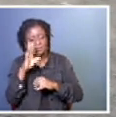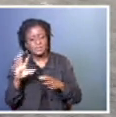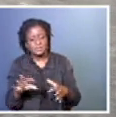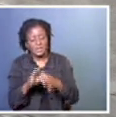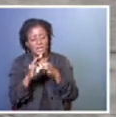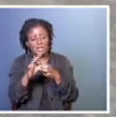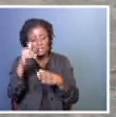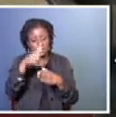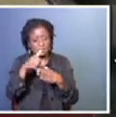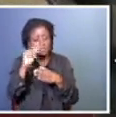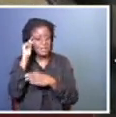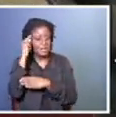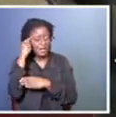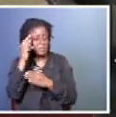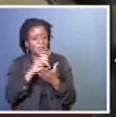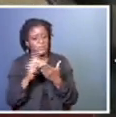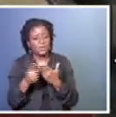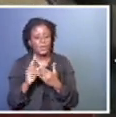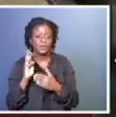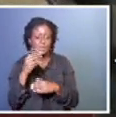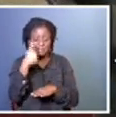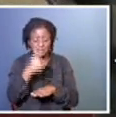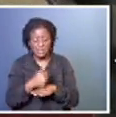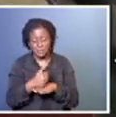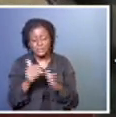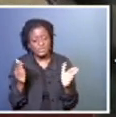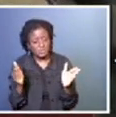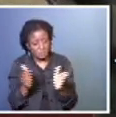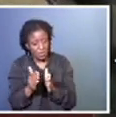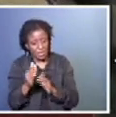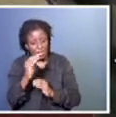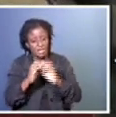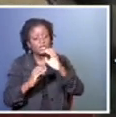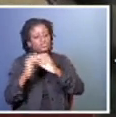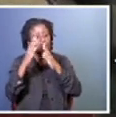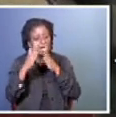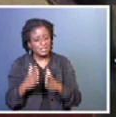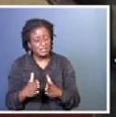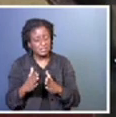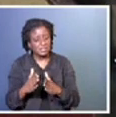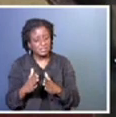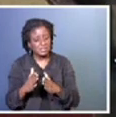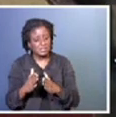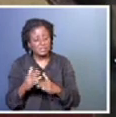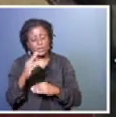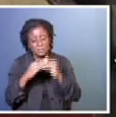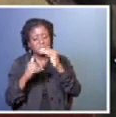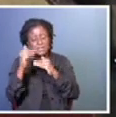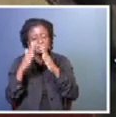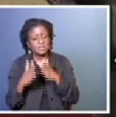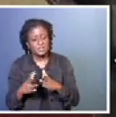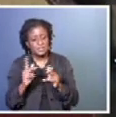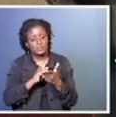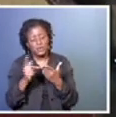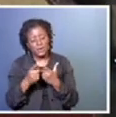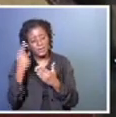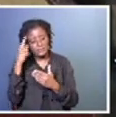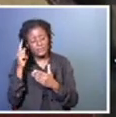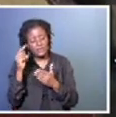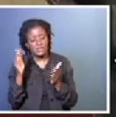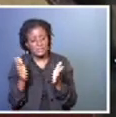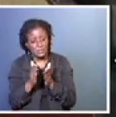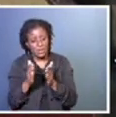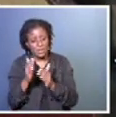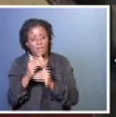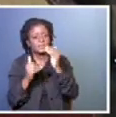We have established our small contractors program. This initiative is for smaller contractors who are prepared to build for